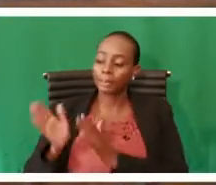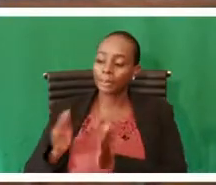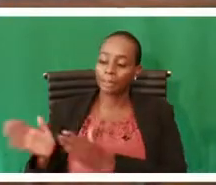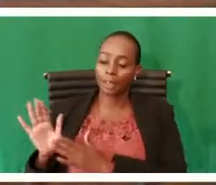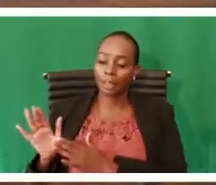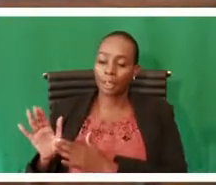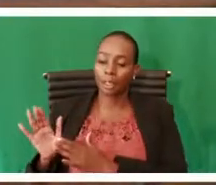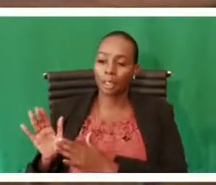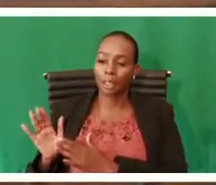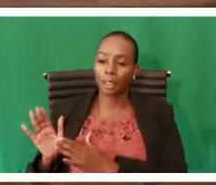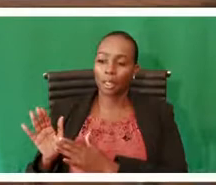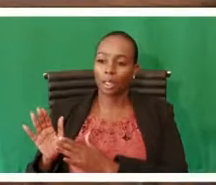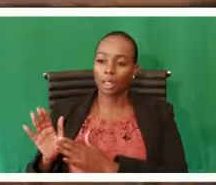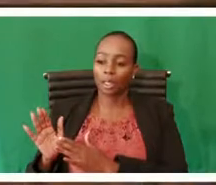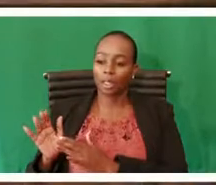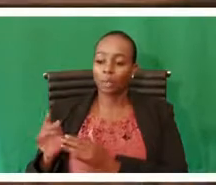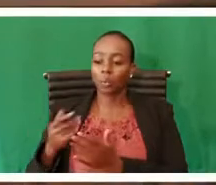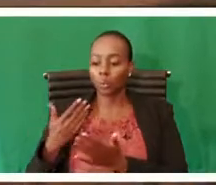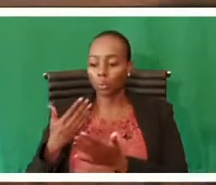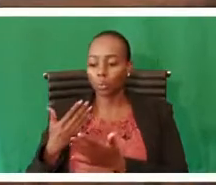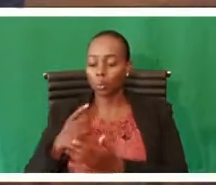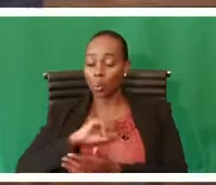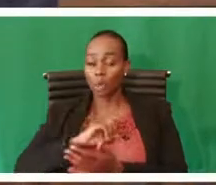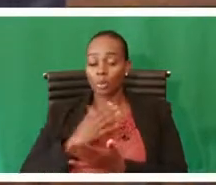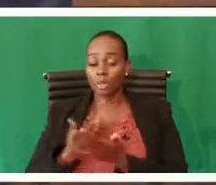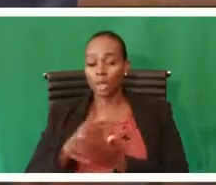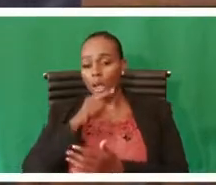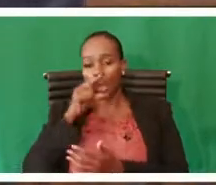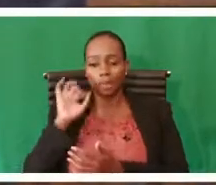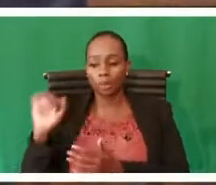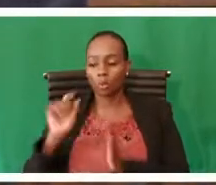take your names down. DG?